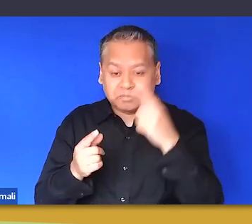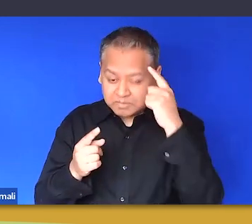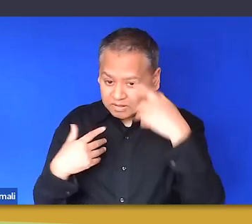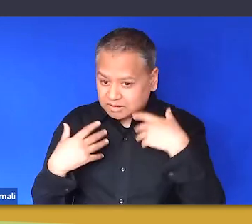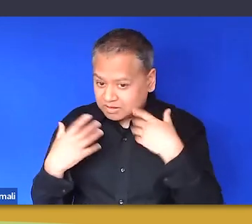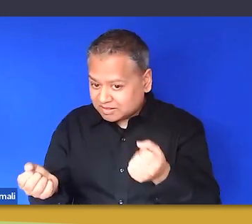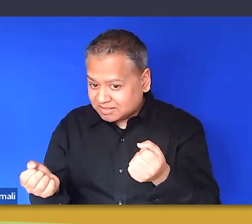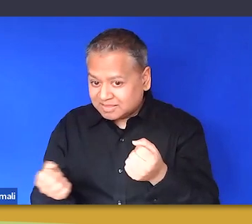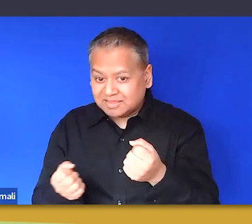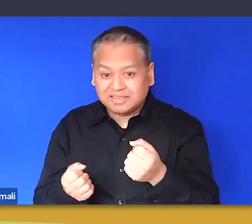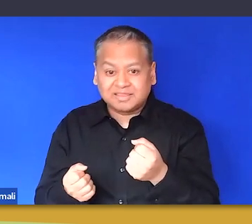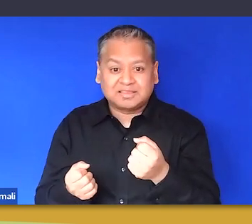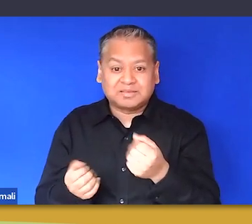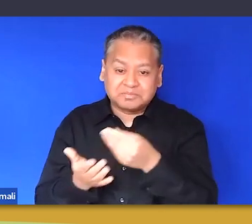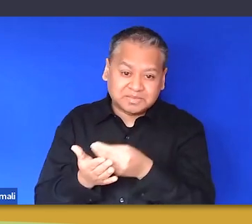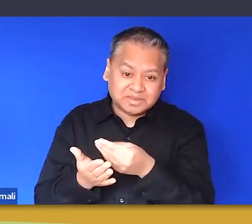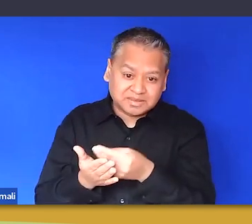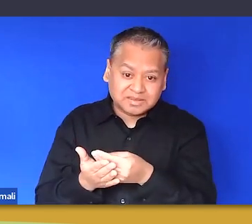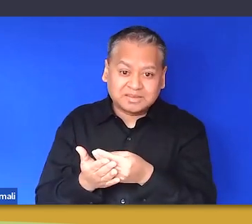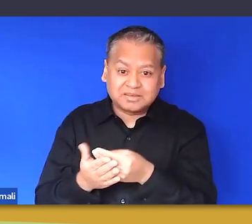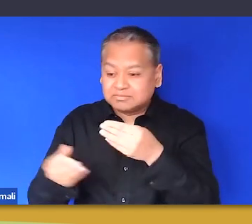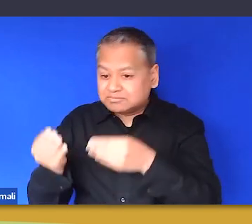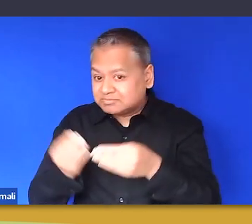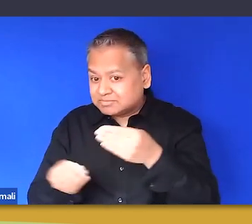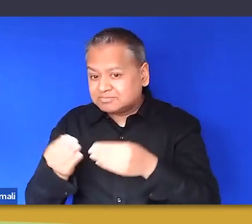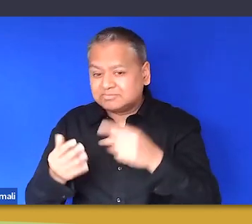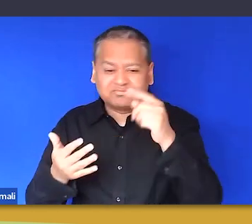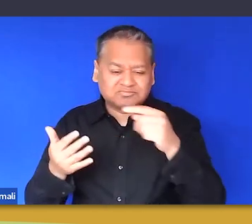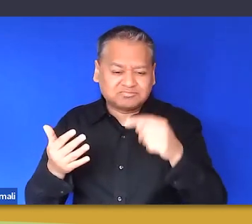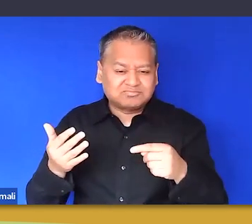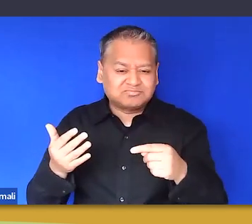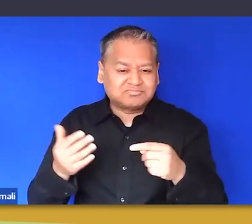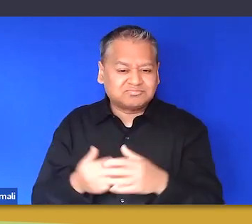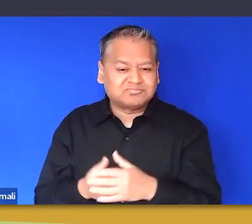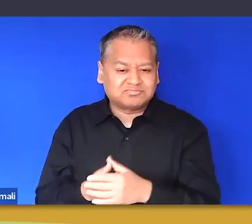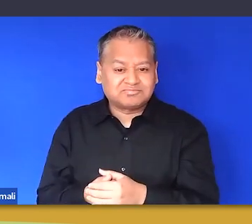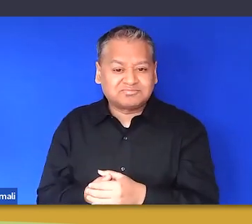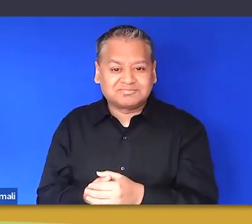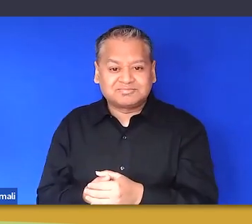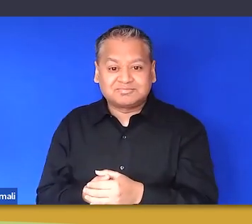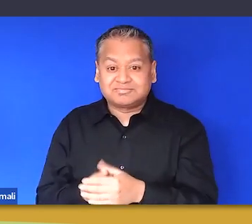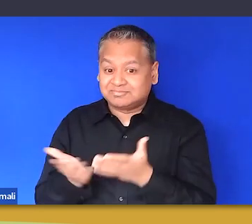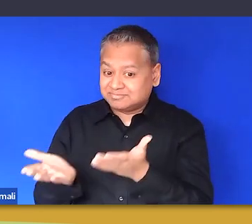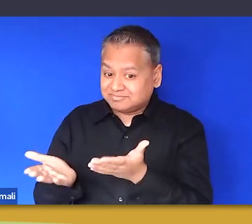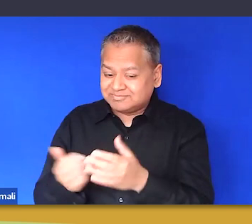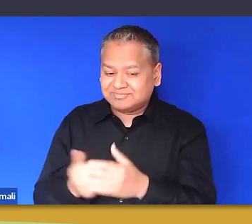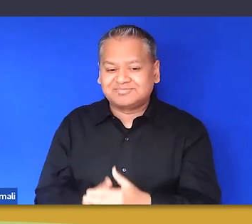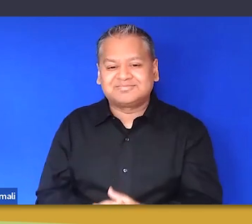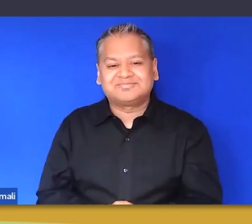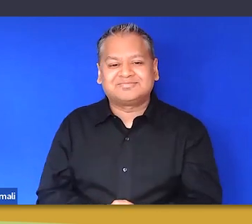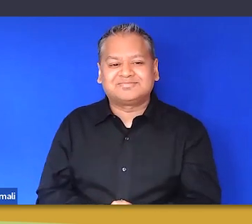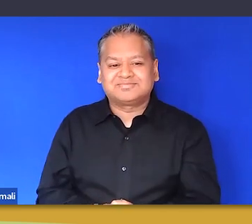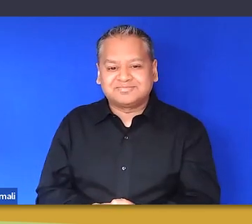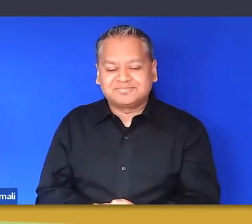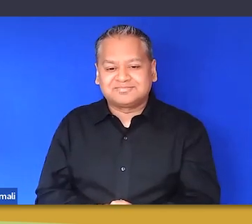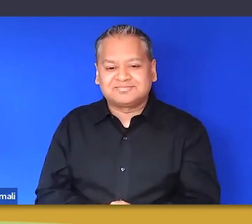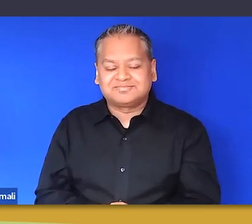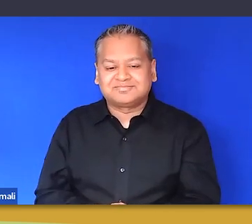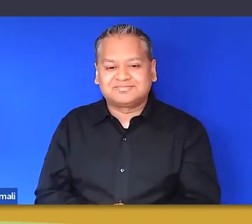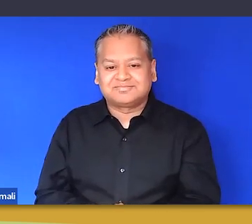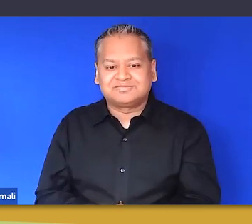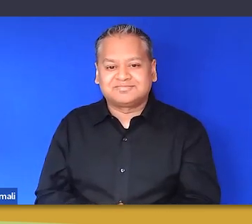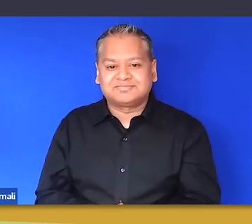us, Sally. And please tell us a little bit more about what motivates your work. Thank you, P.S.